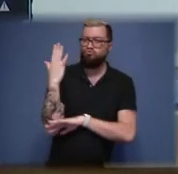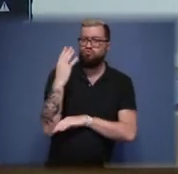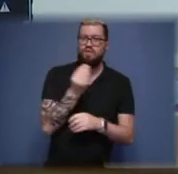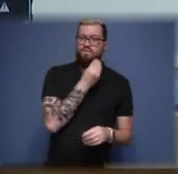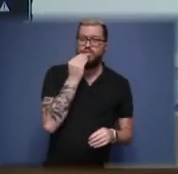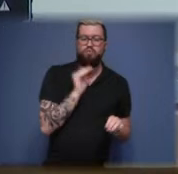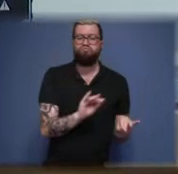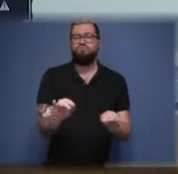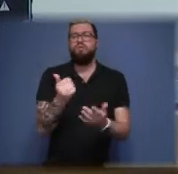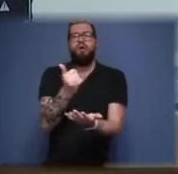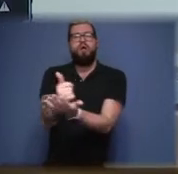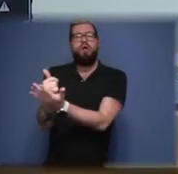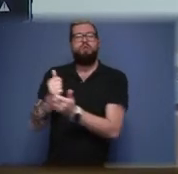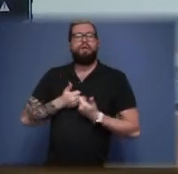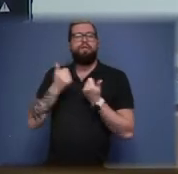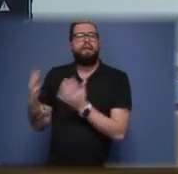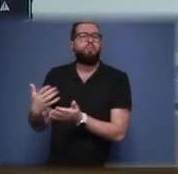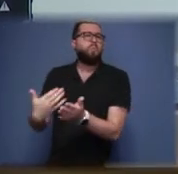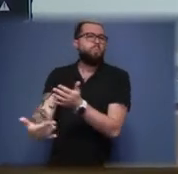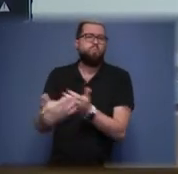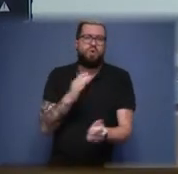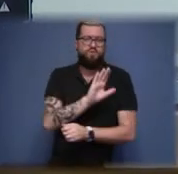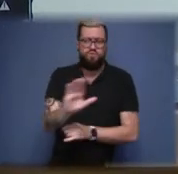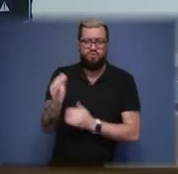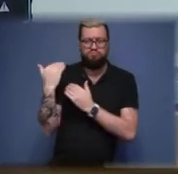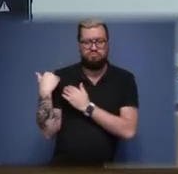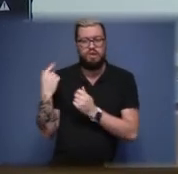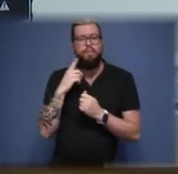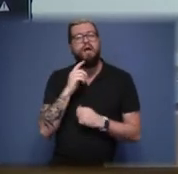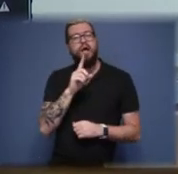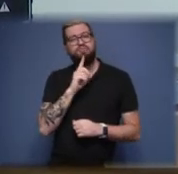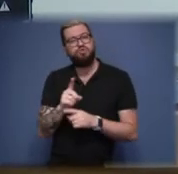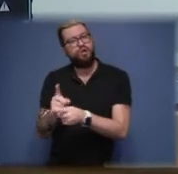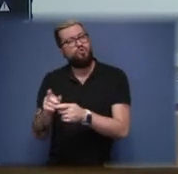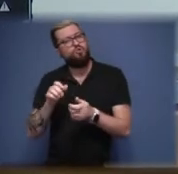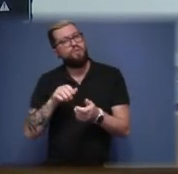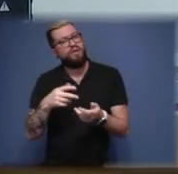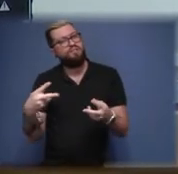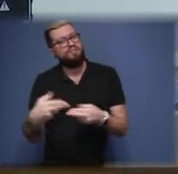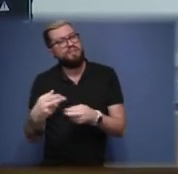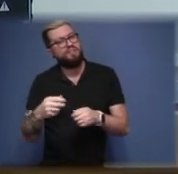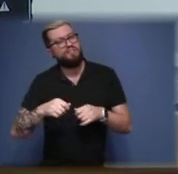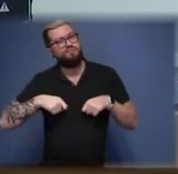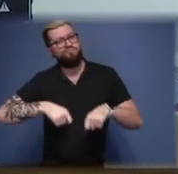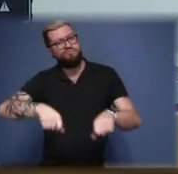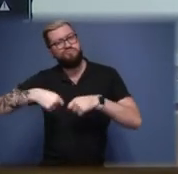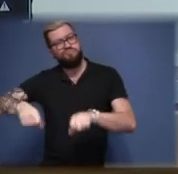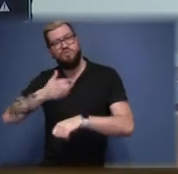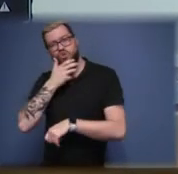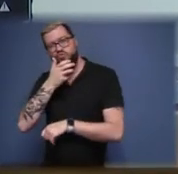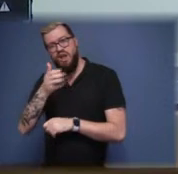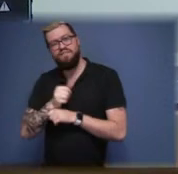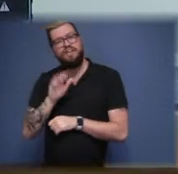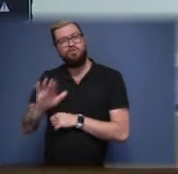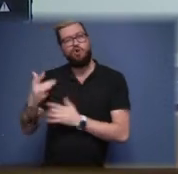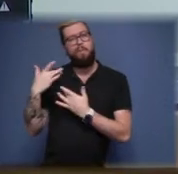out a neighbor or whatever you're doing, I'm sure Commissioner Marsegula will be cutting grass a couple times in the next 10 days, because that's her thing.